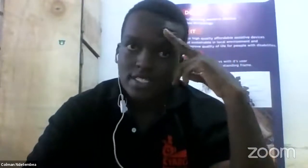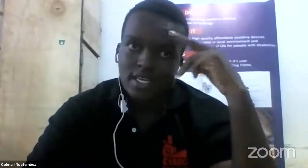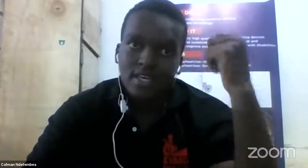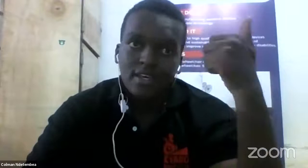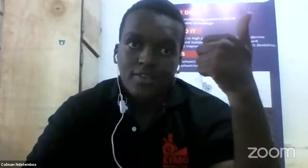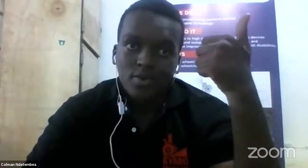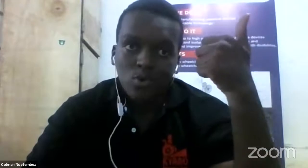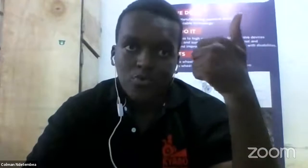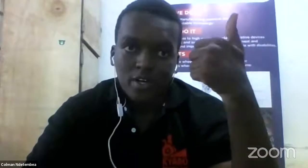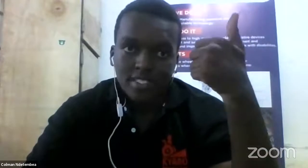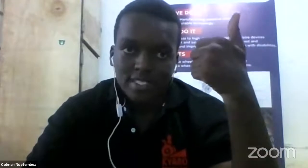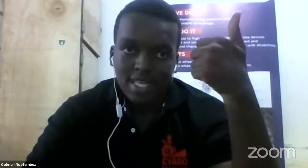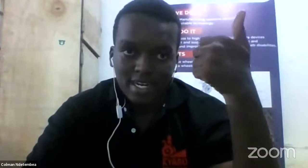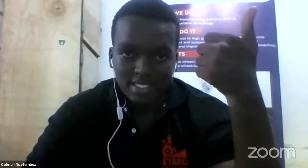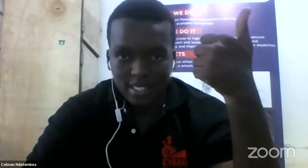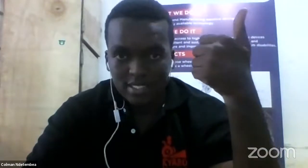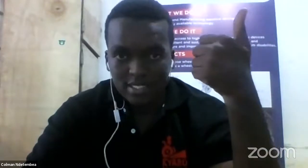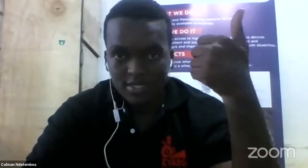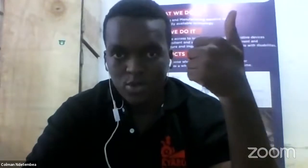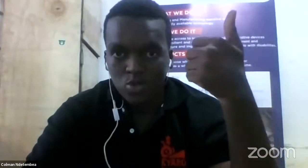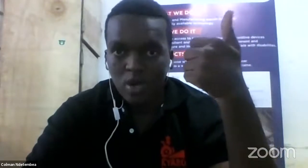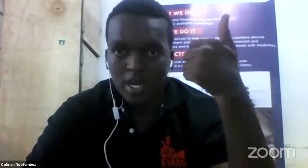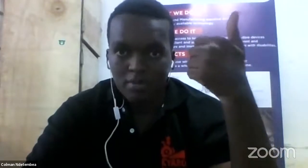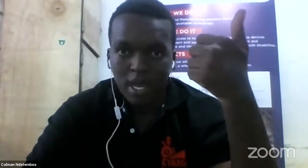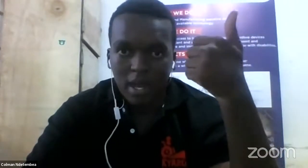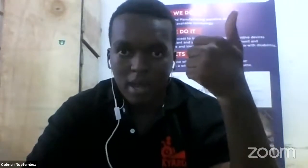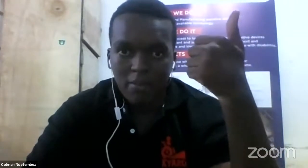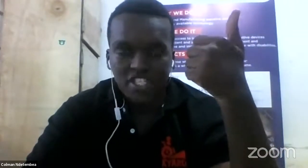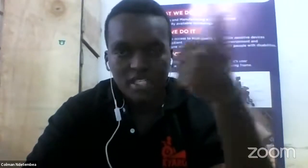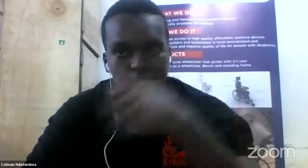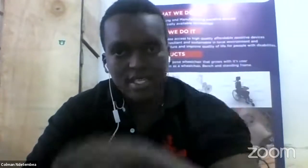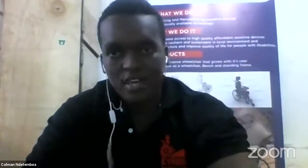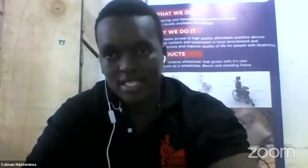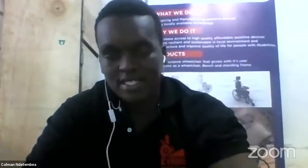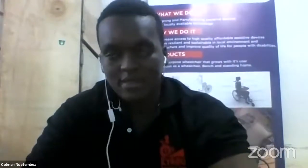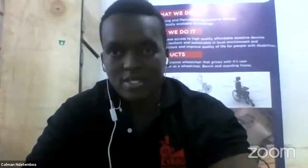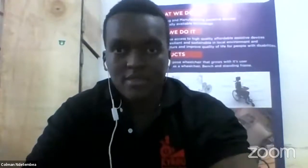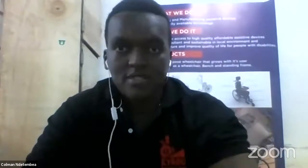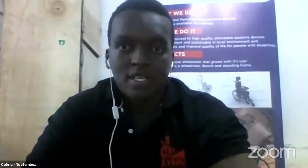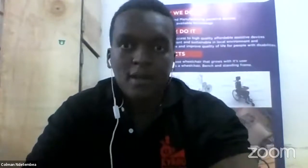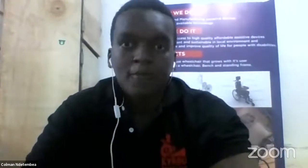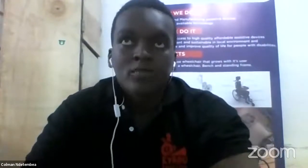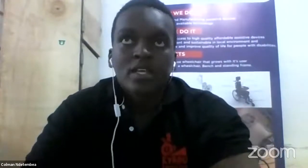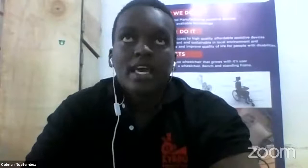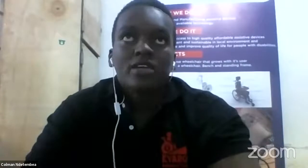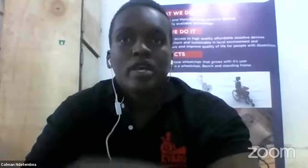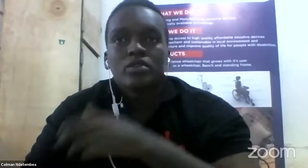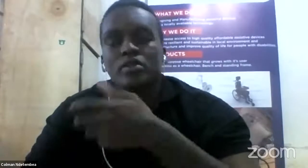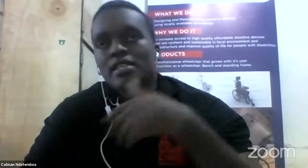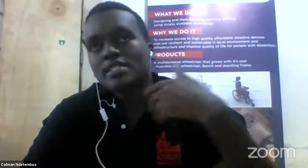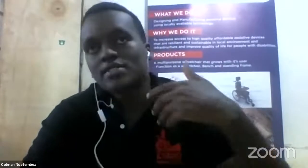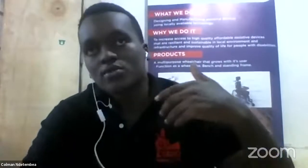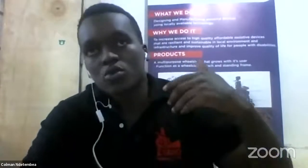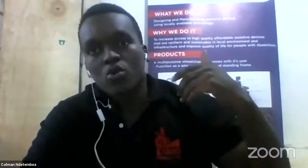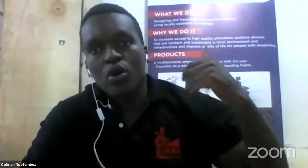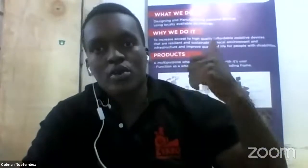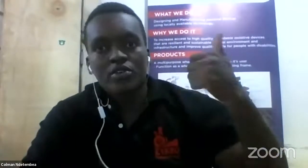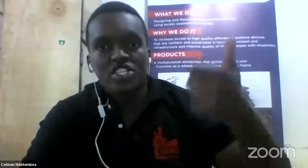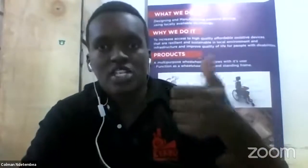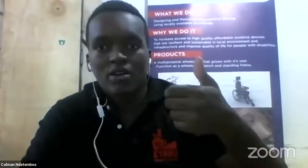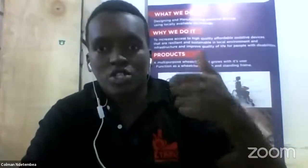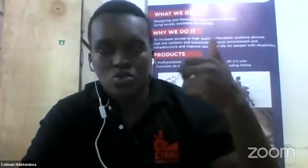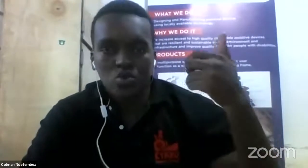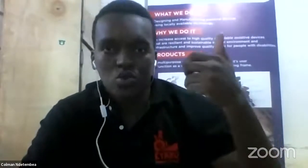two ways. Through first direct sales, those who can purchase the devices themselves, and we are doing this